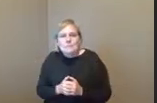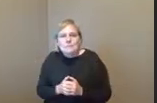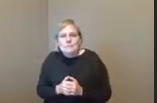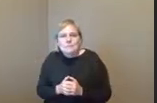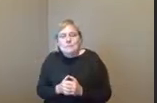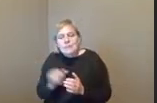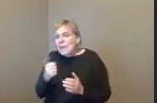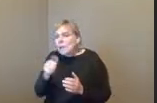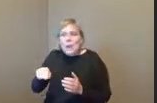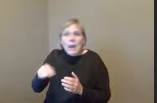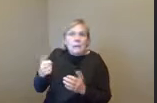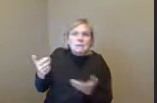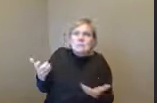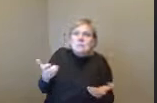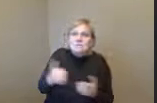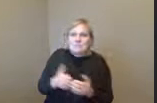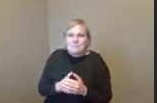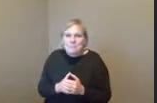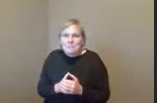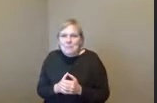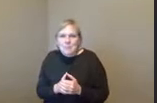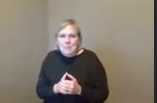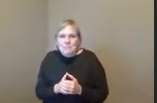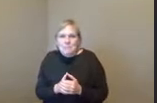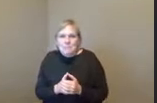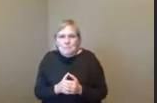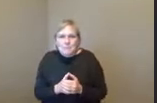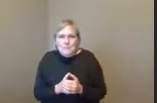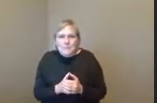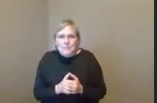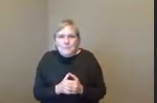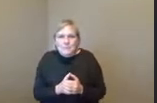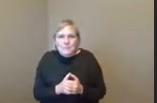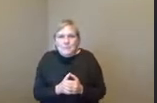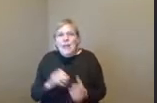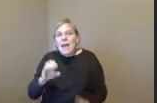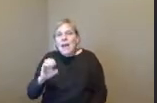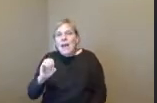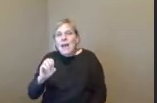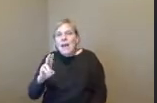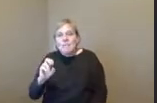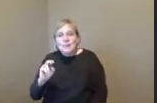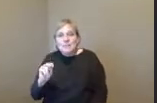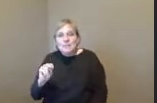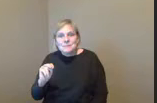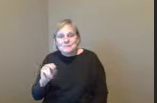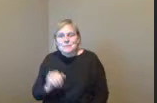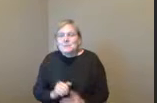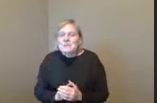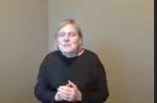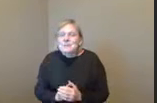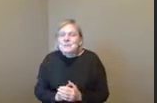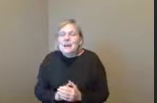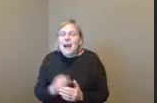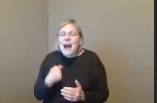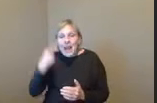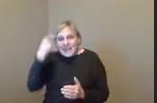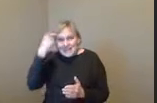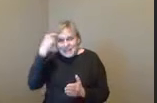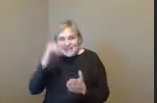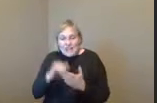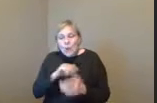Yeah. Anybody else? I have just kind of general thoughts. It's Evan. Yeah, go ahead. I think